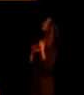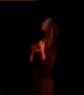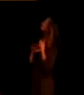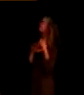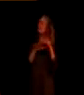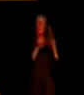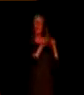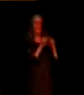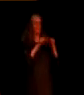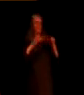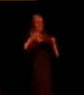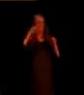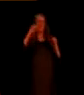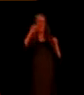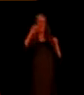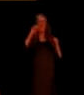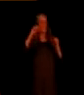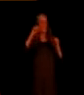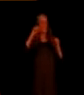about to here